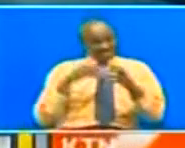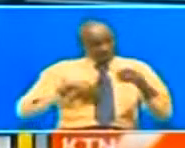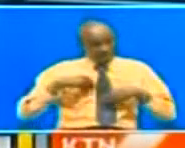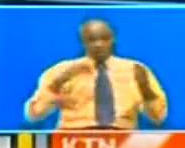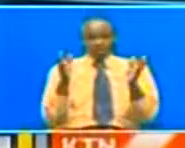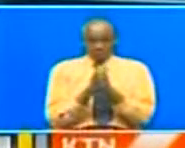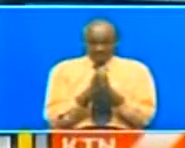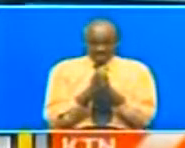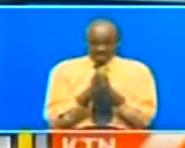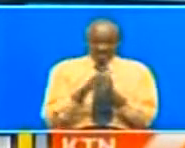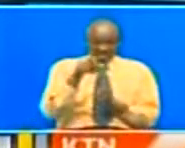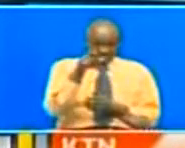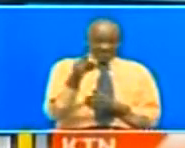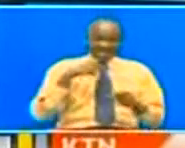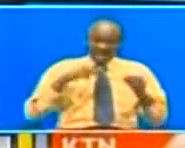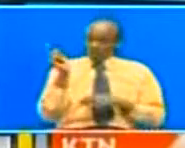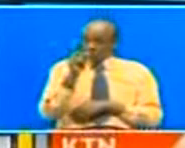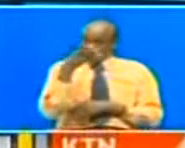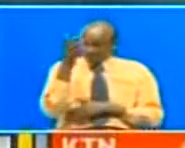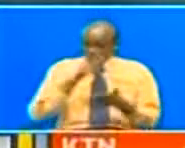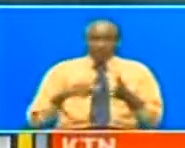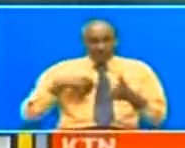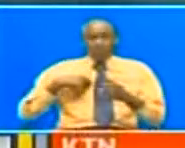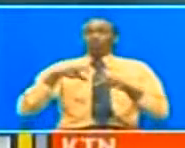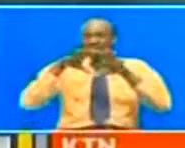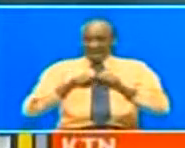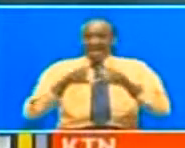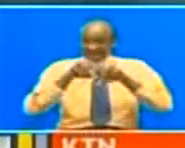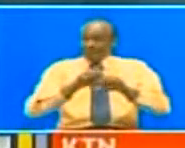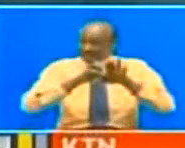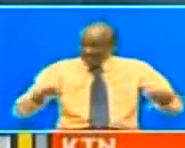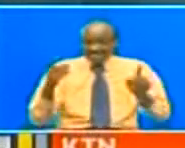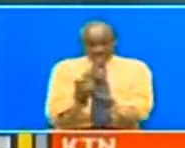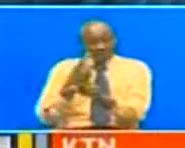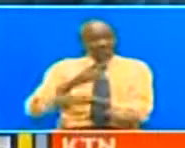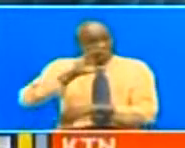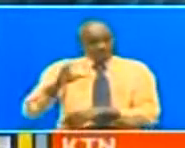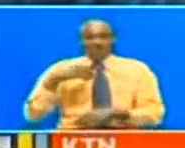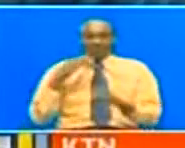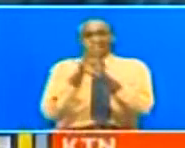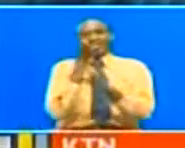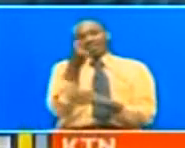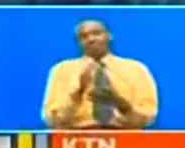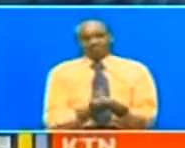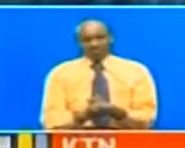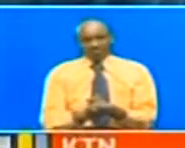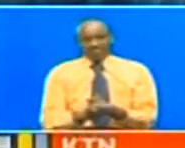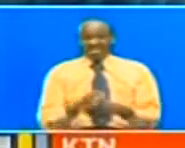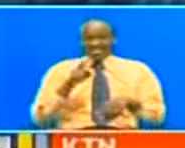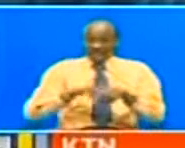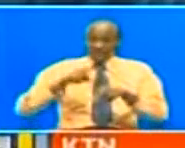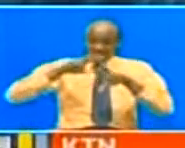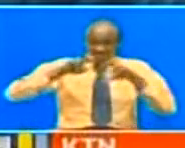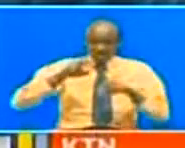Nairobi wamewaficha wafisadi wanaonyakua ardhi kutoka sehemu mbalimbali ya kaunti hiyo. During the same period, he